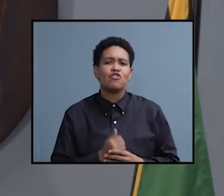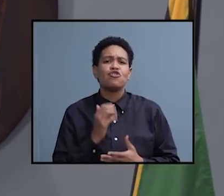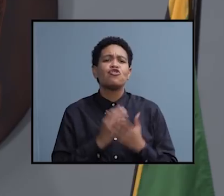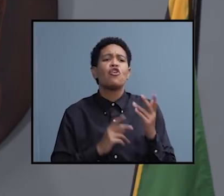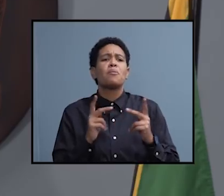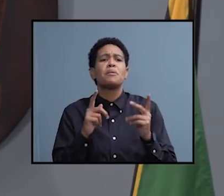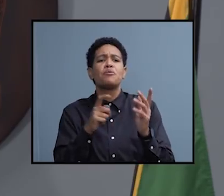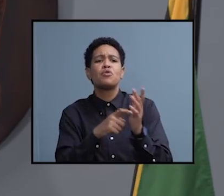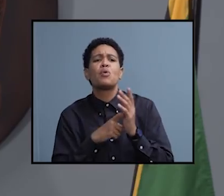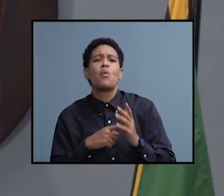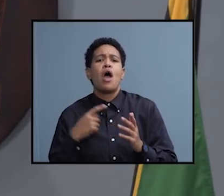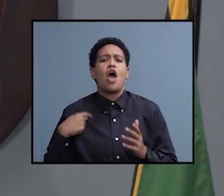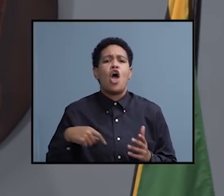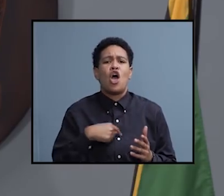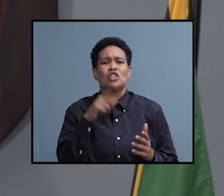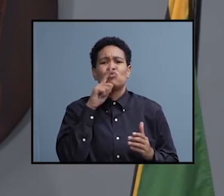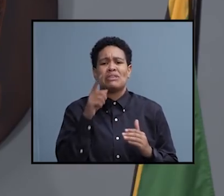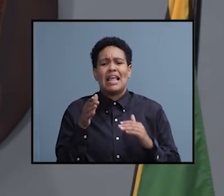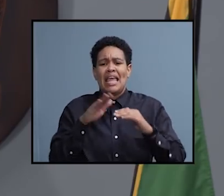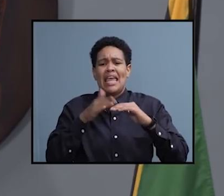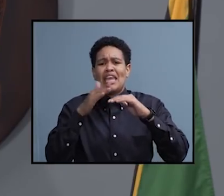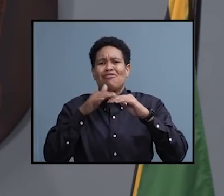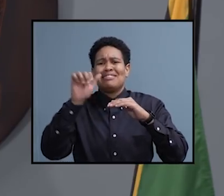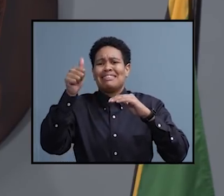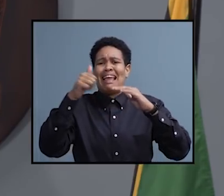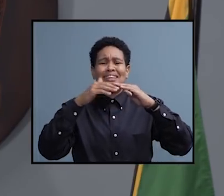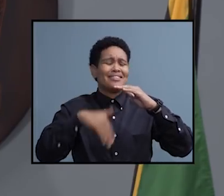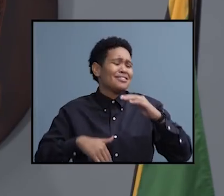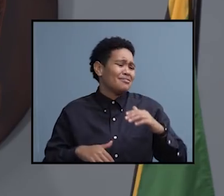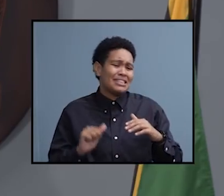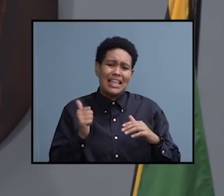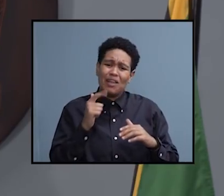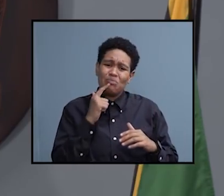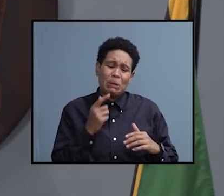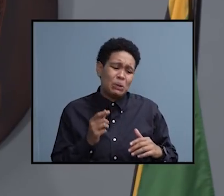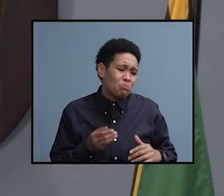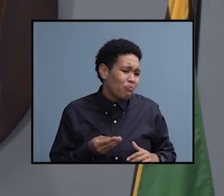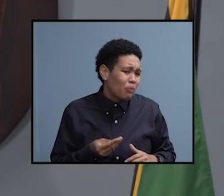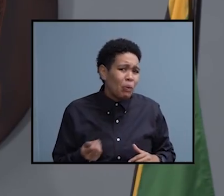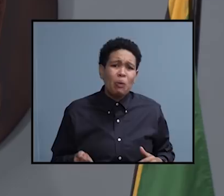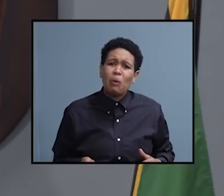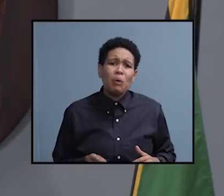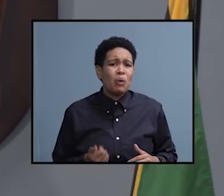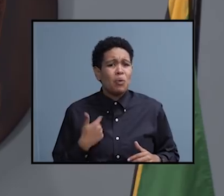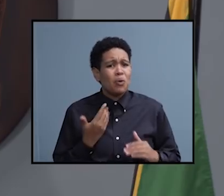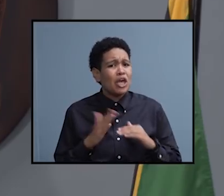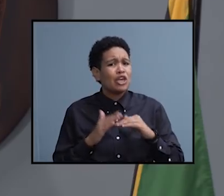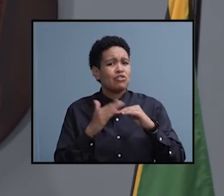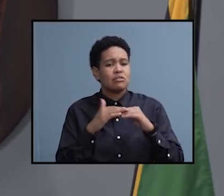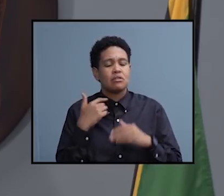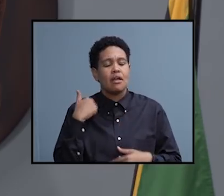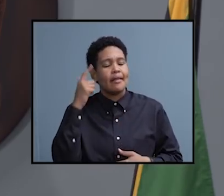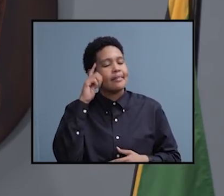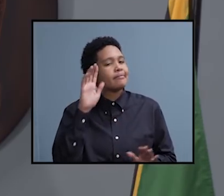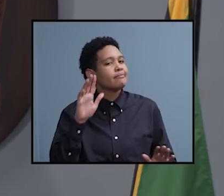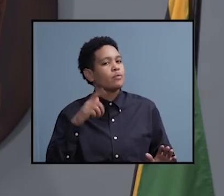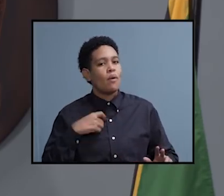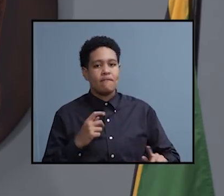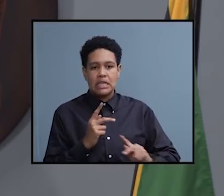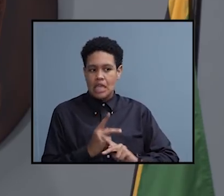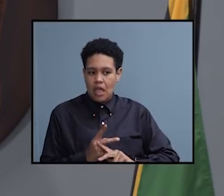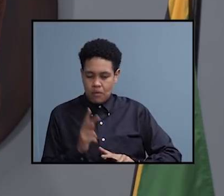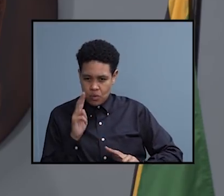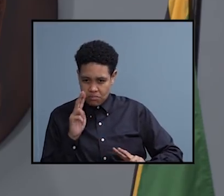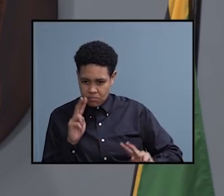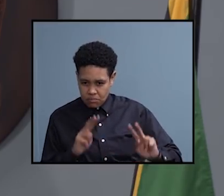requests for us to increase this number. I think we have to be very careful. We are examining